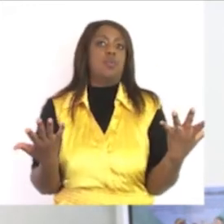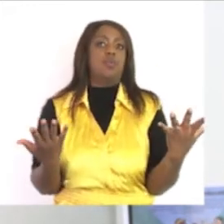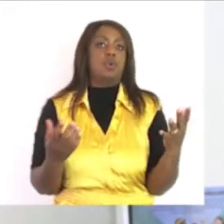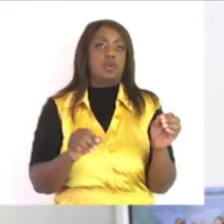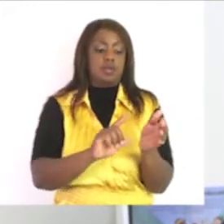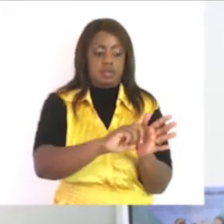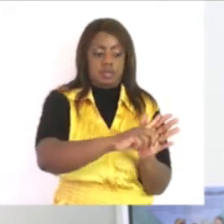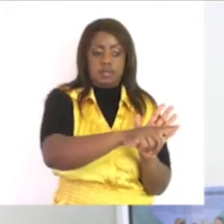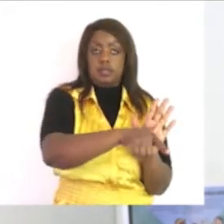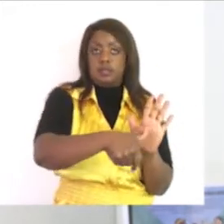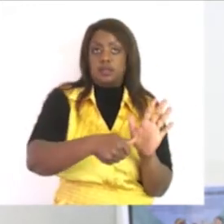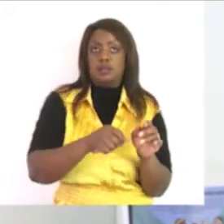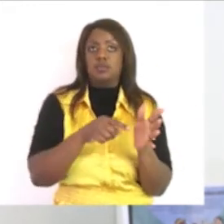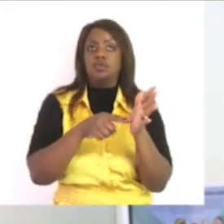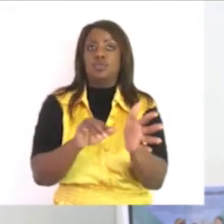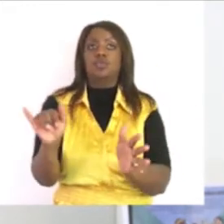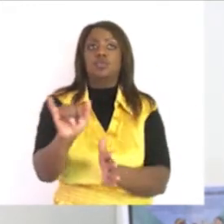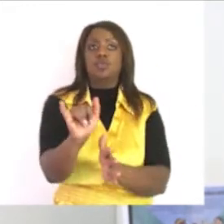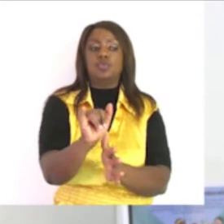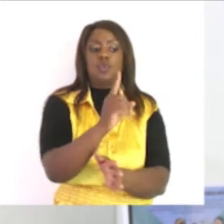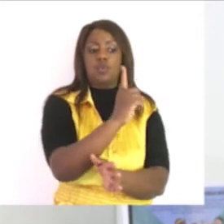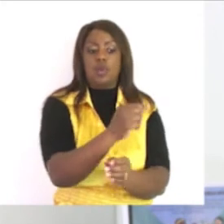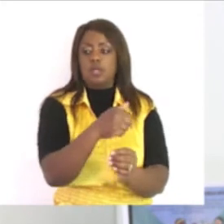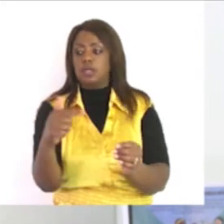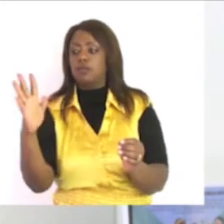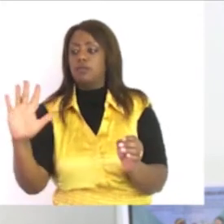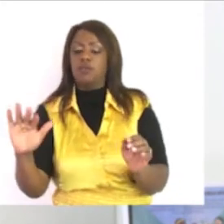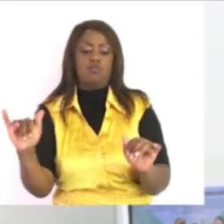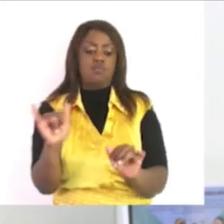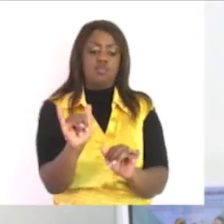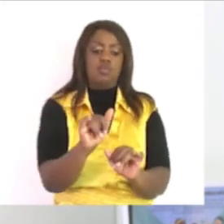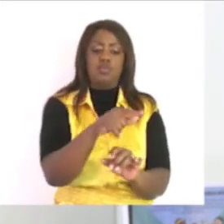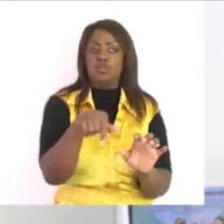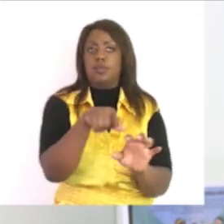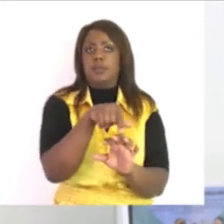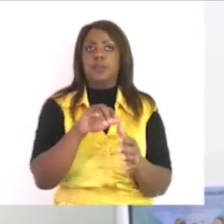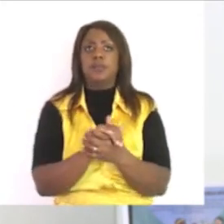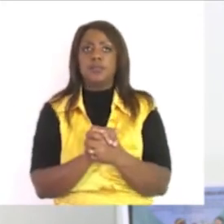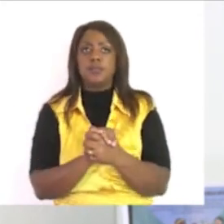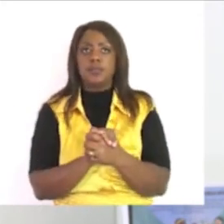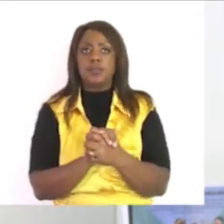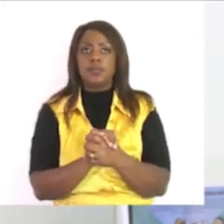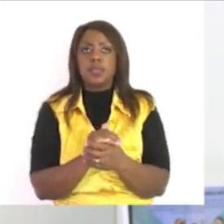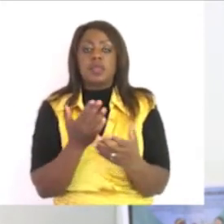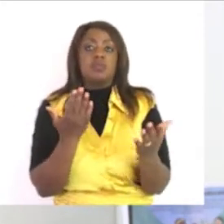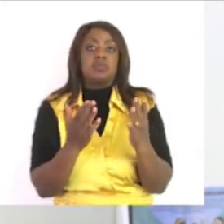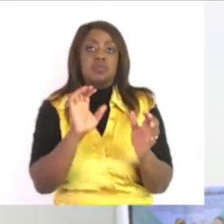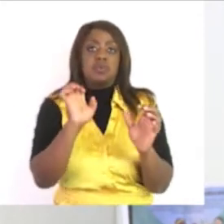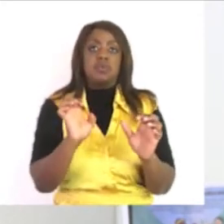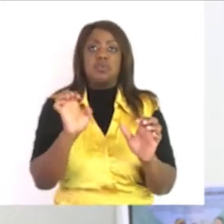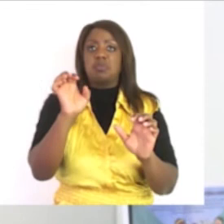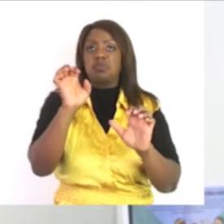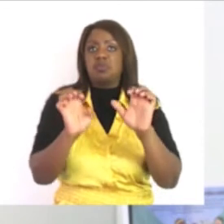would say your estimate was maybe, we'll say maybe a 2. So